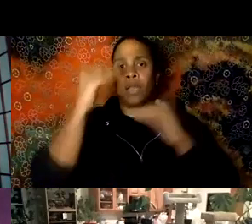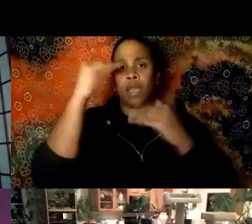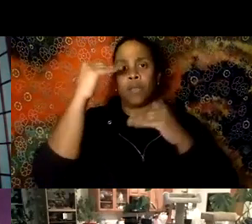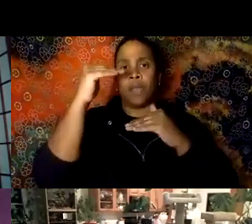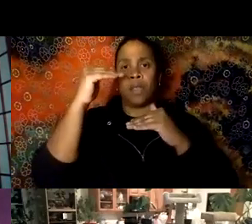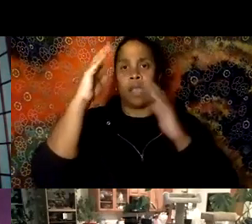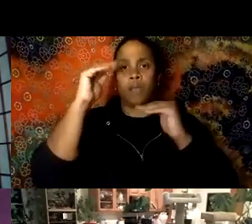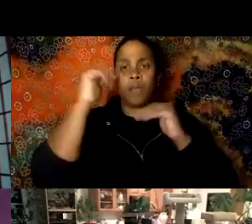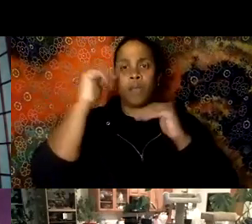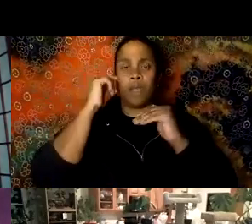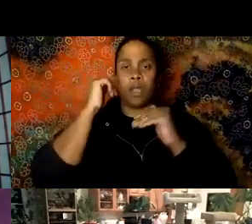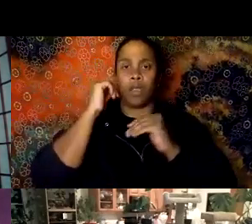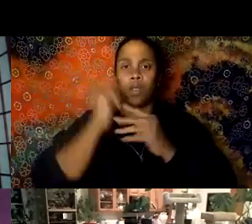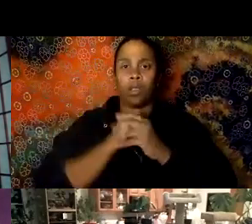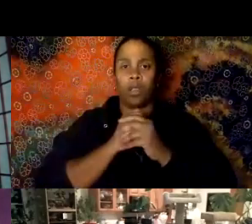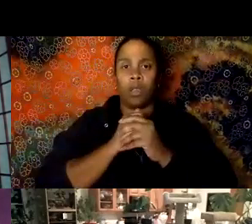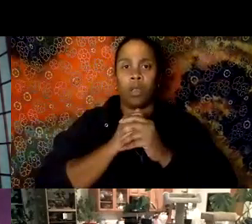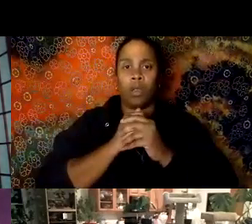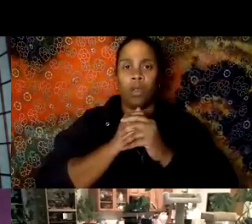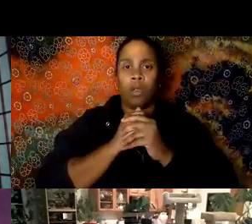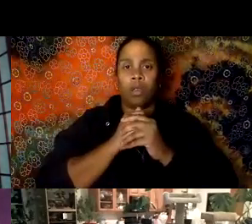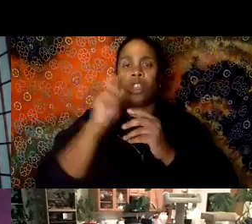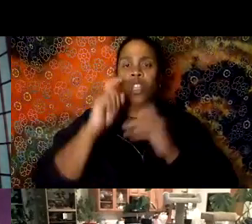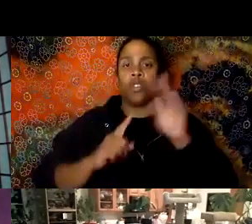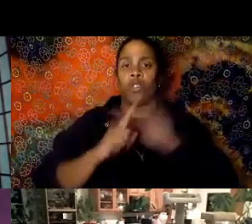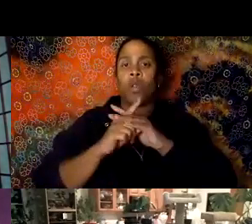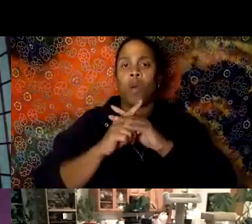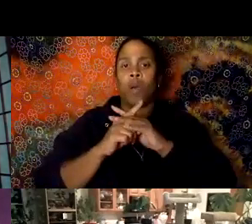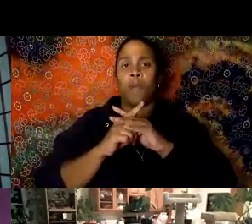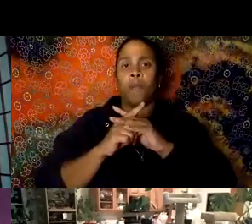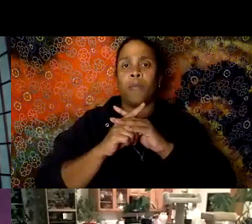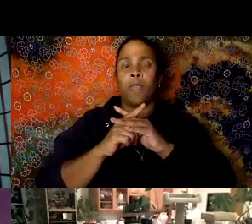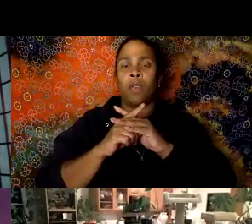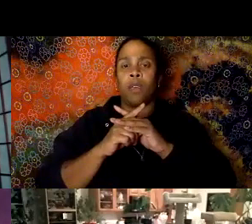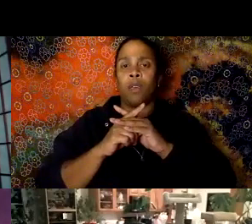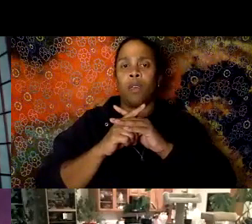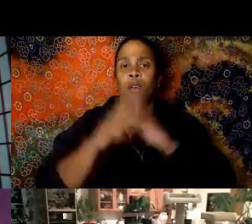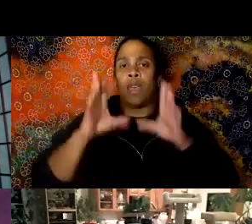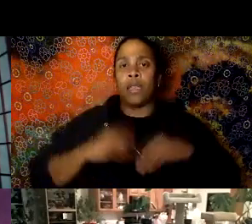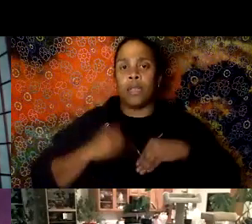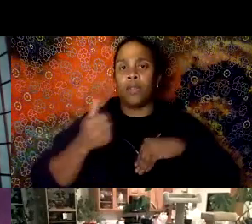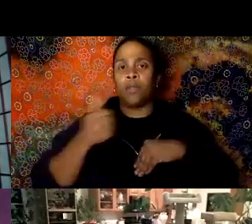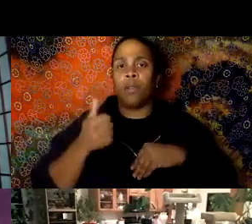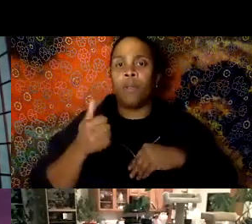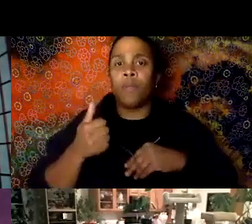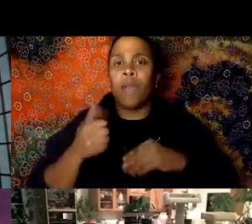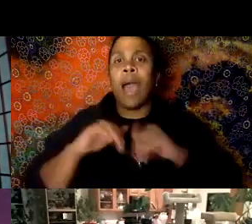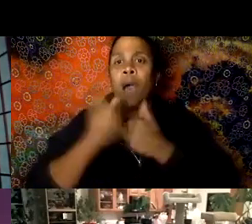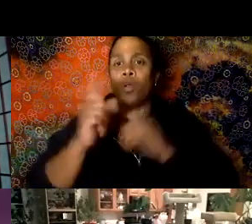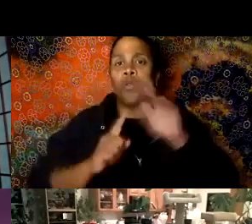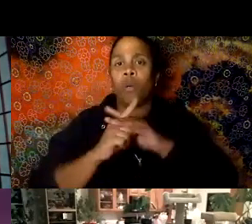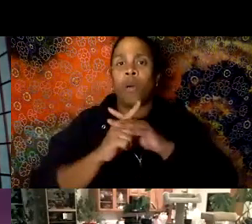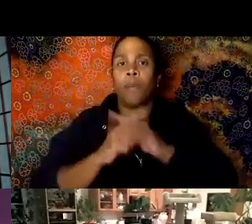all, but being open to showing up with how you show up, just like I experience you being with everyone else. You're open to flowing with how everyone shows